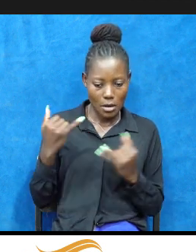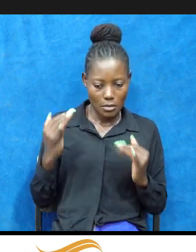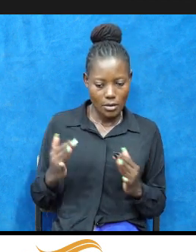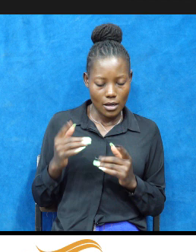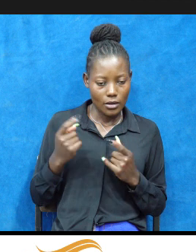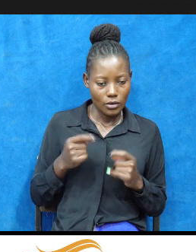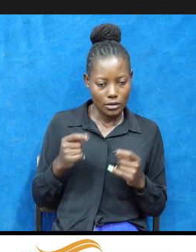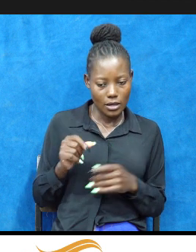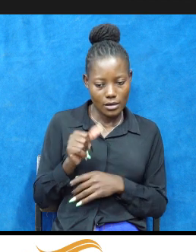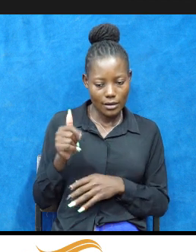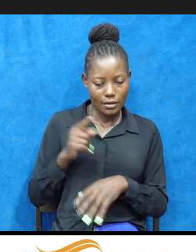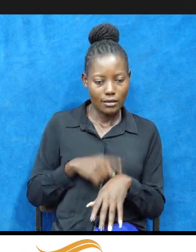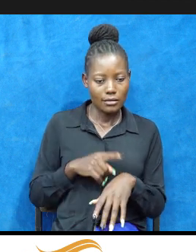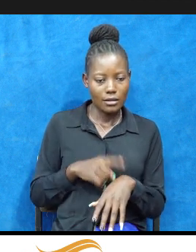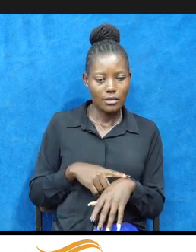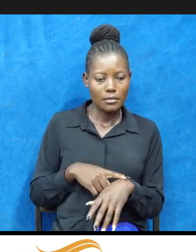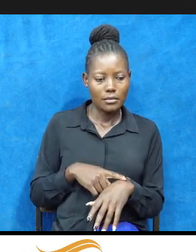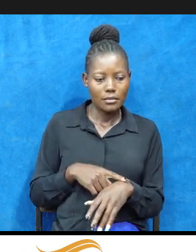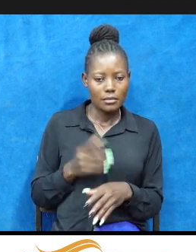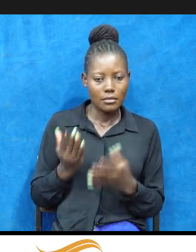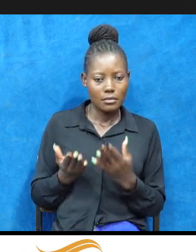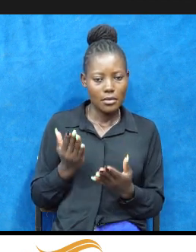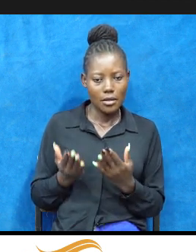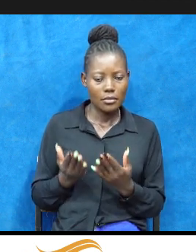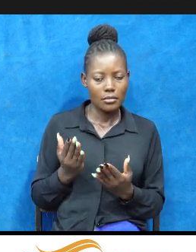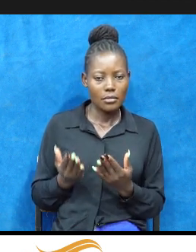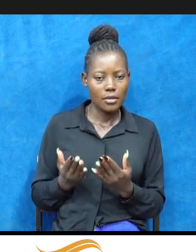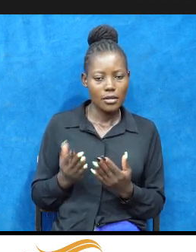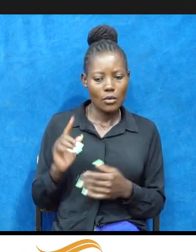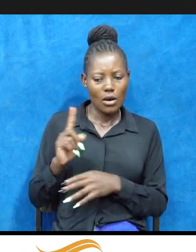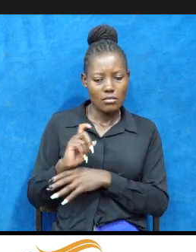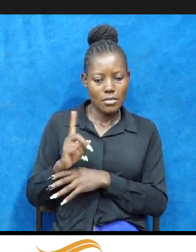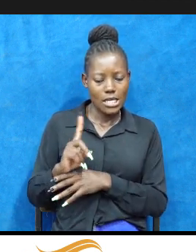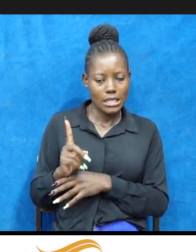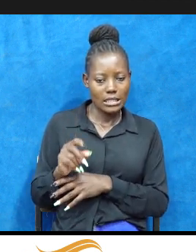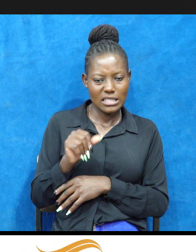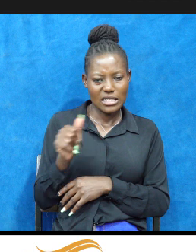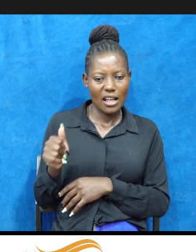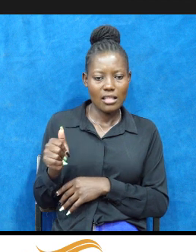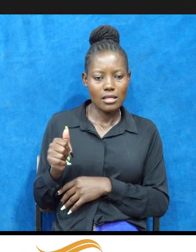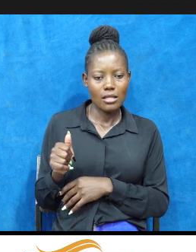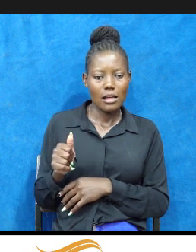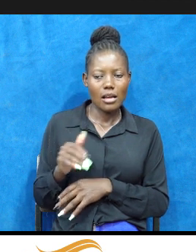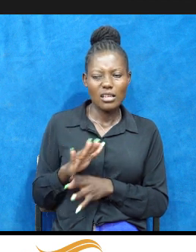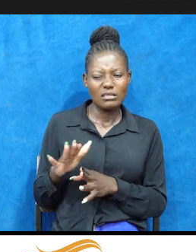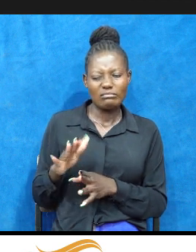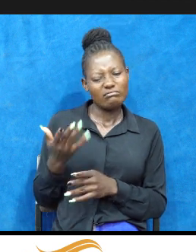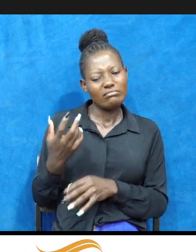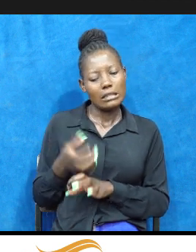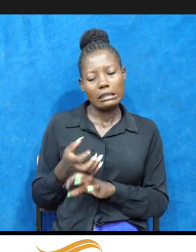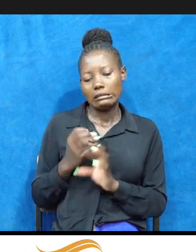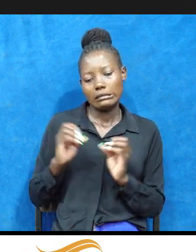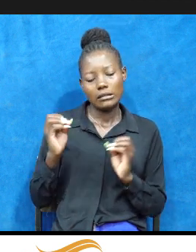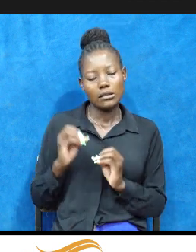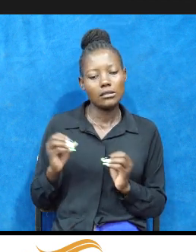to attain. If it's maybe one lap around the soccer field in 1 minute. Okay. Something like that. That's not too hard.